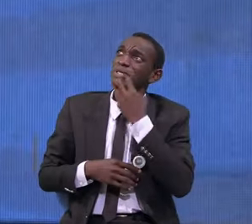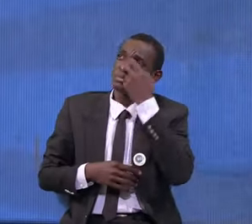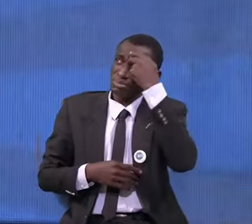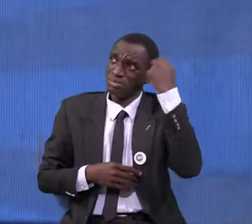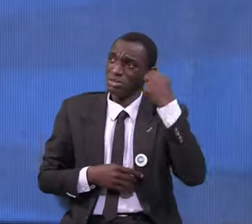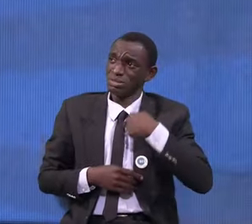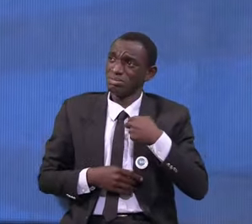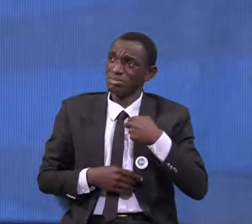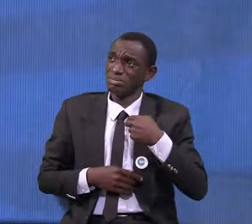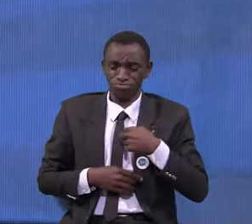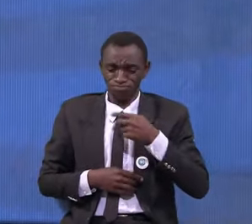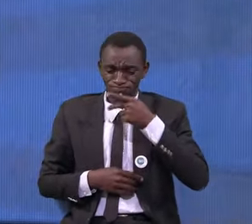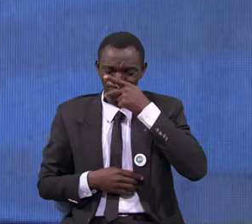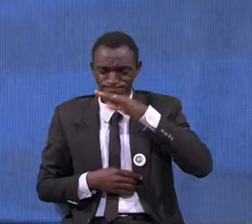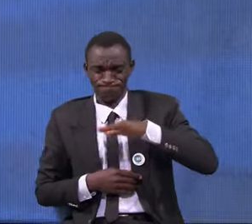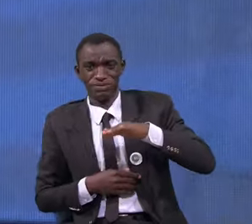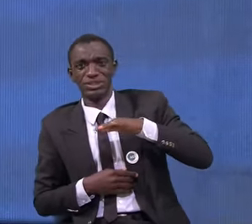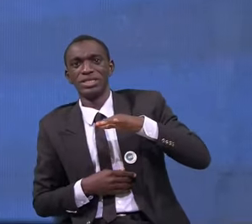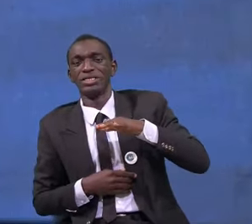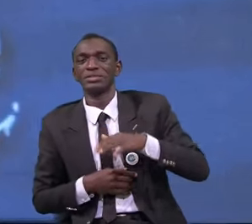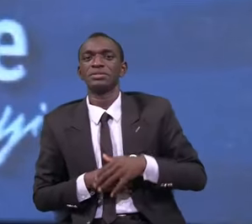a child.